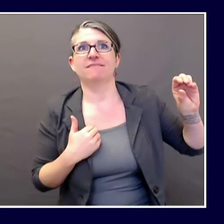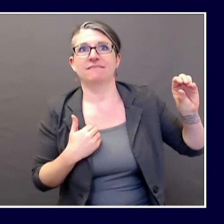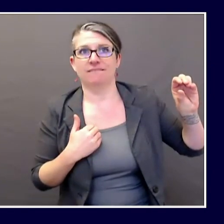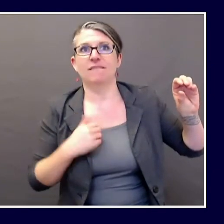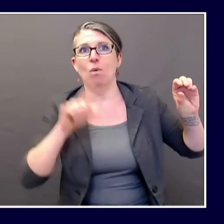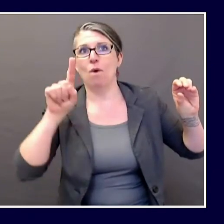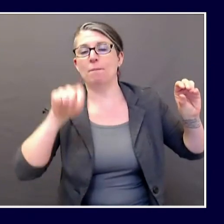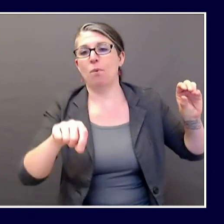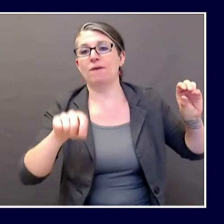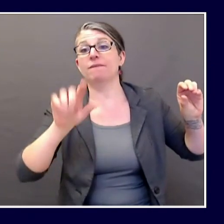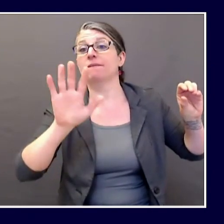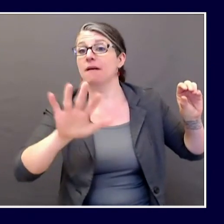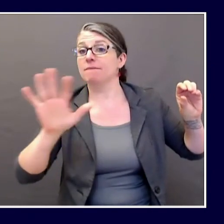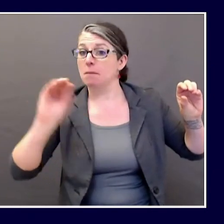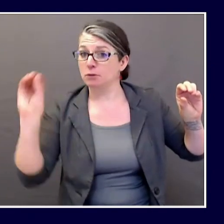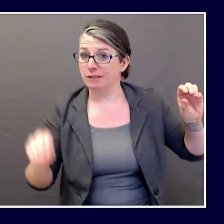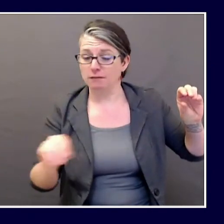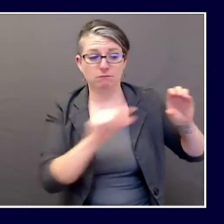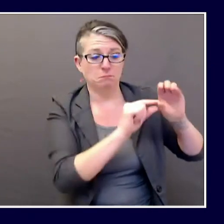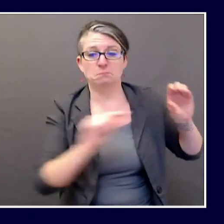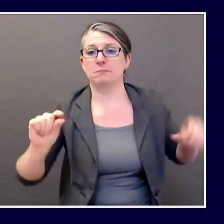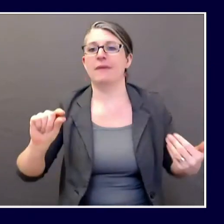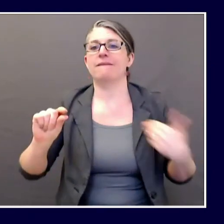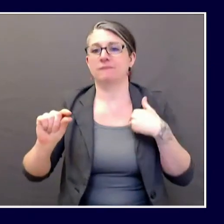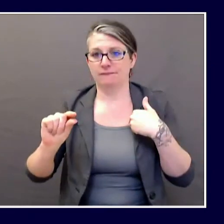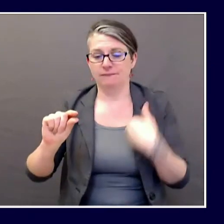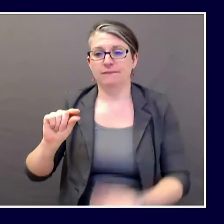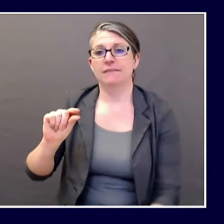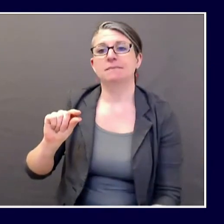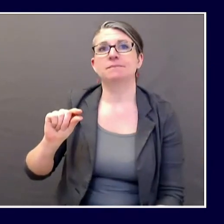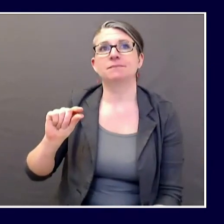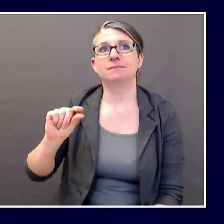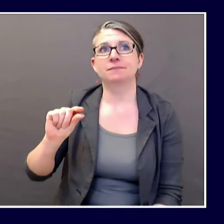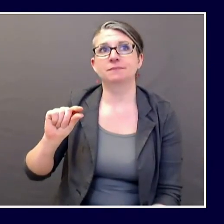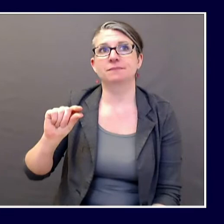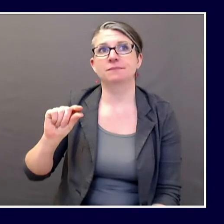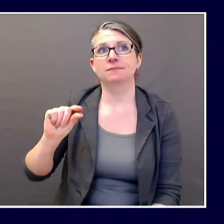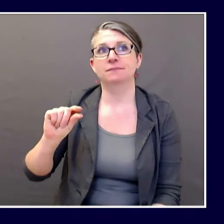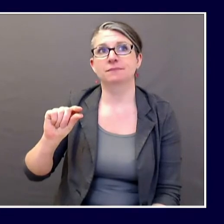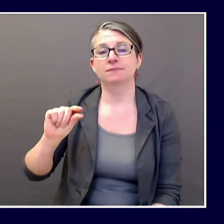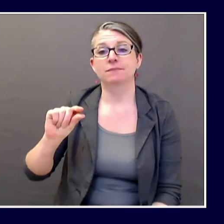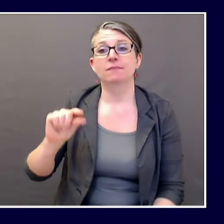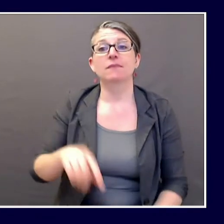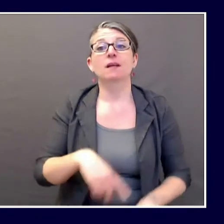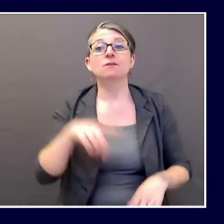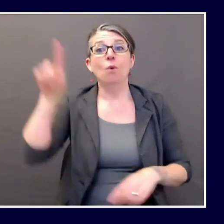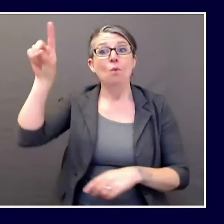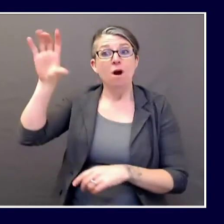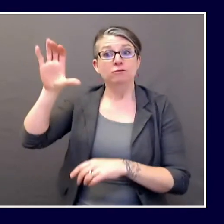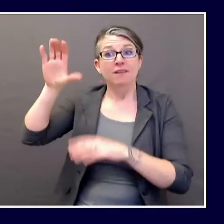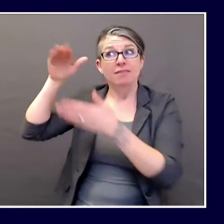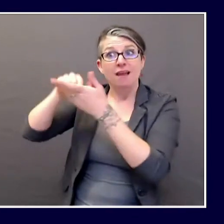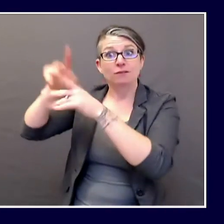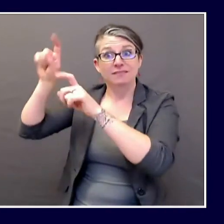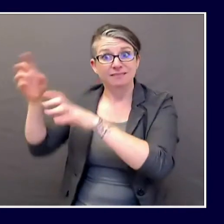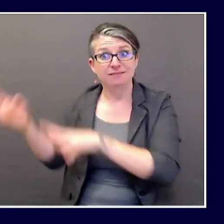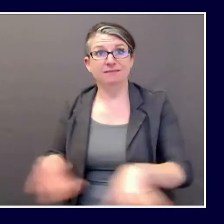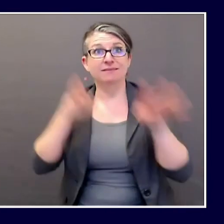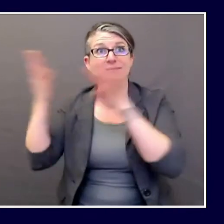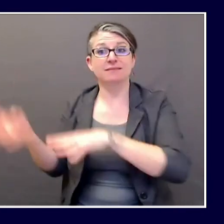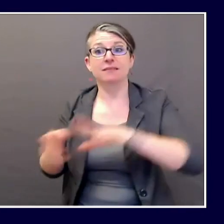1.55%, with a testing volume of 612 PCR tests for every 100,000 people in